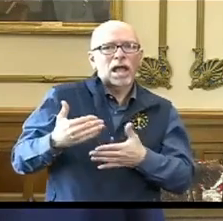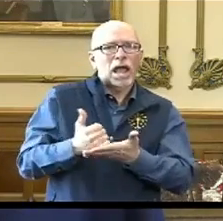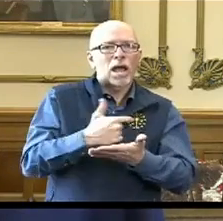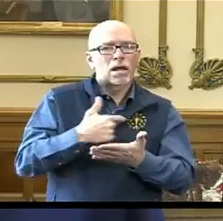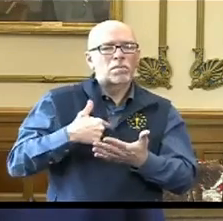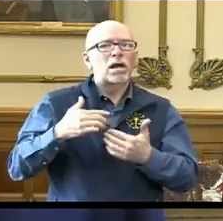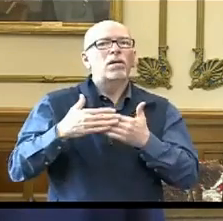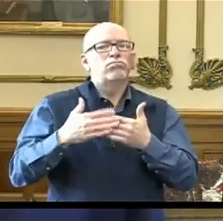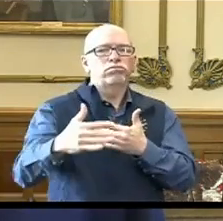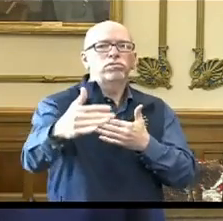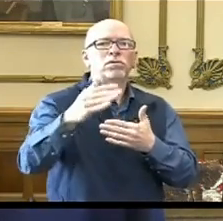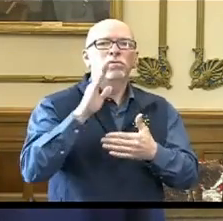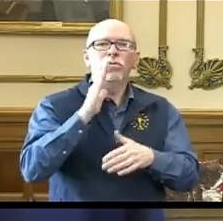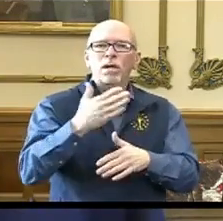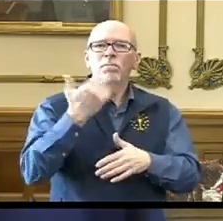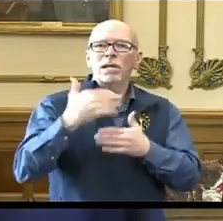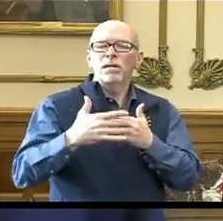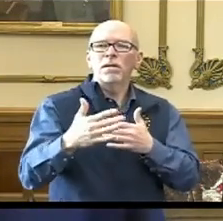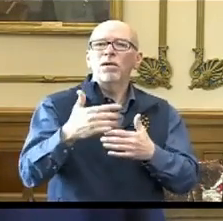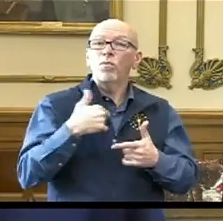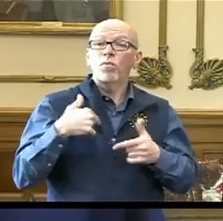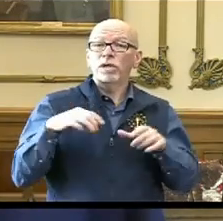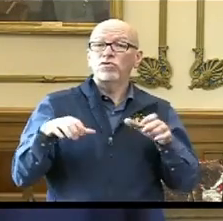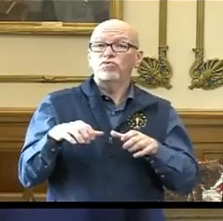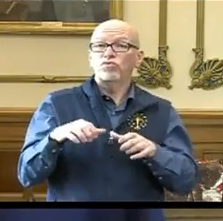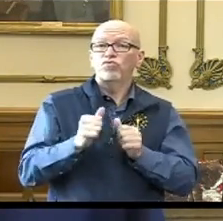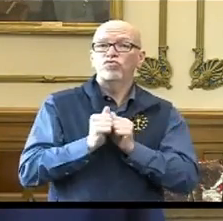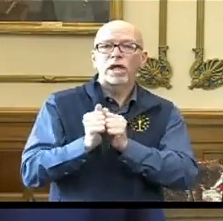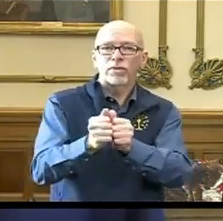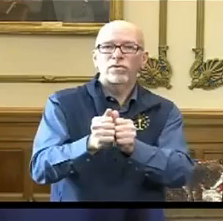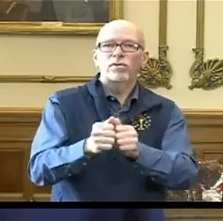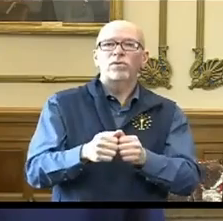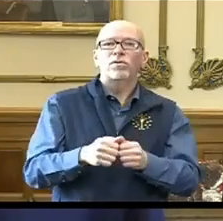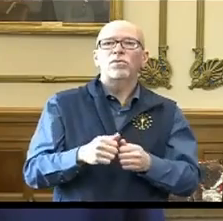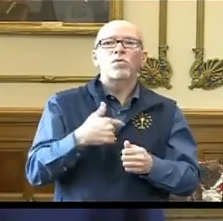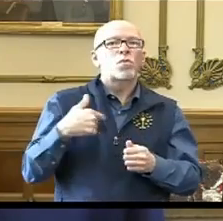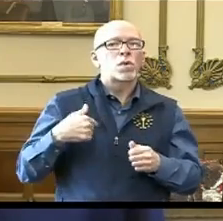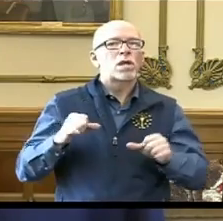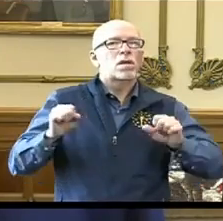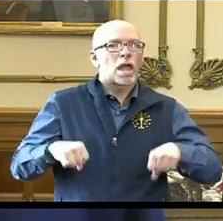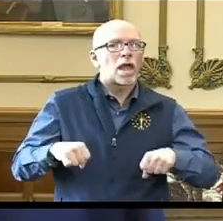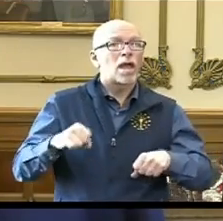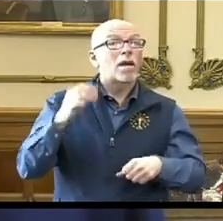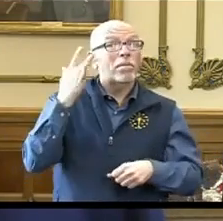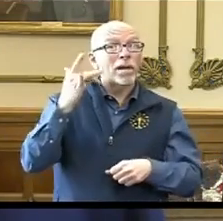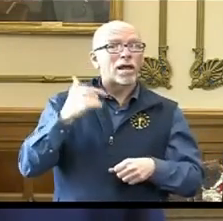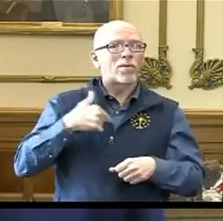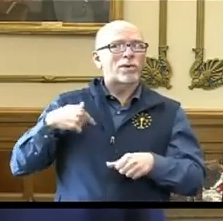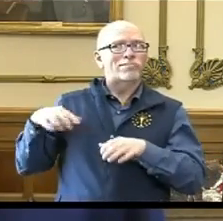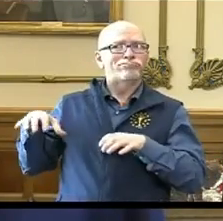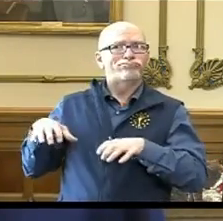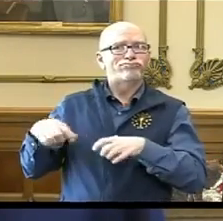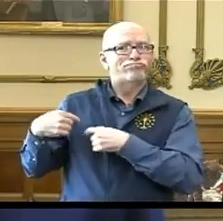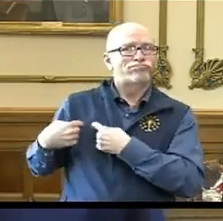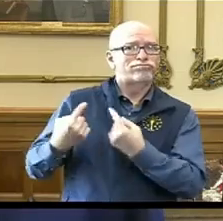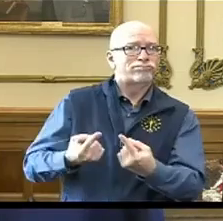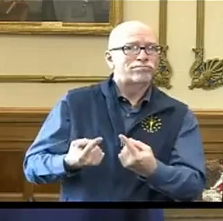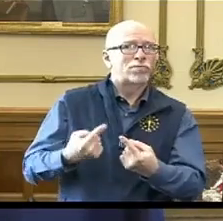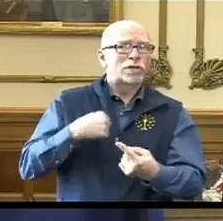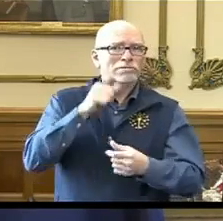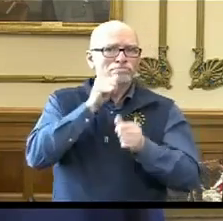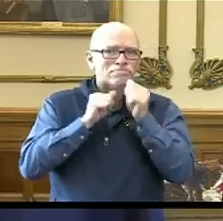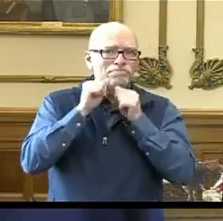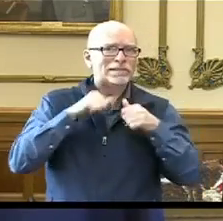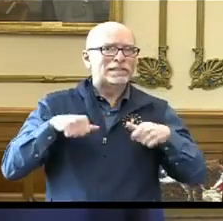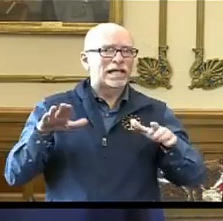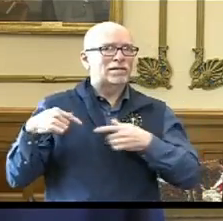we've not taken. And we're doing it together. We're able to, because of those efforts, we're able to make sure,